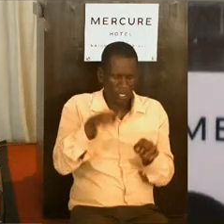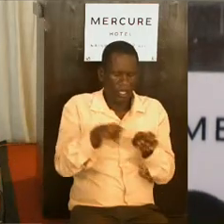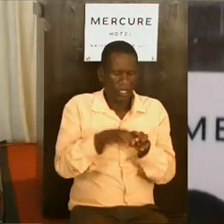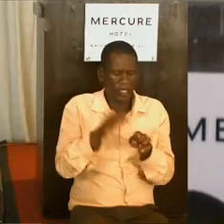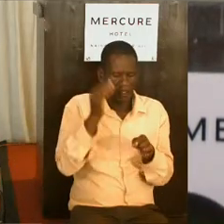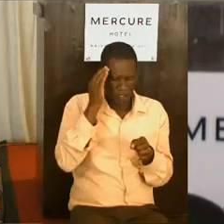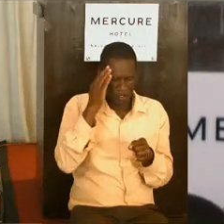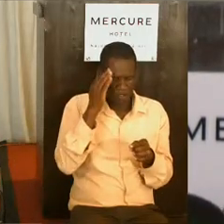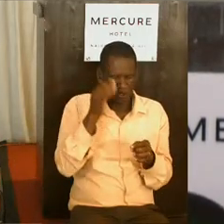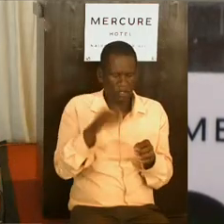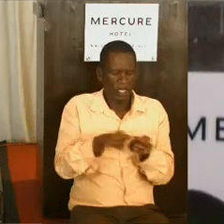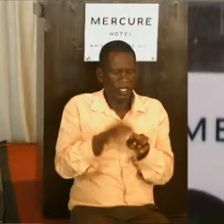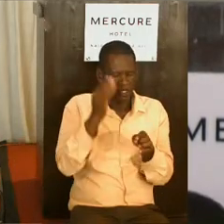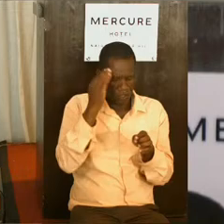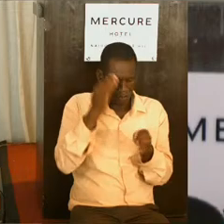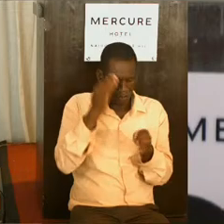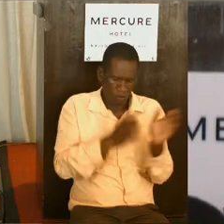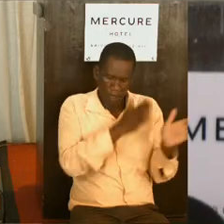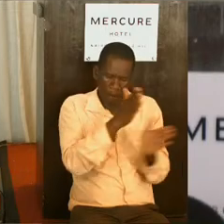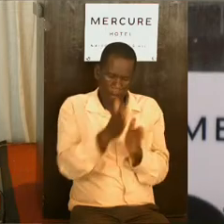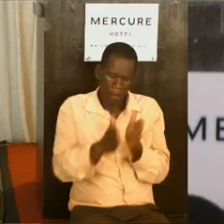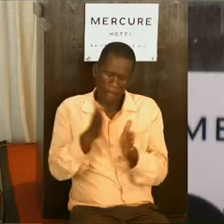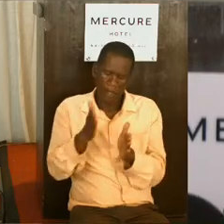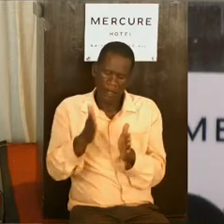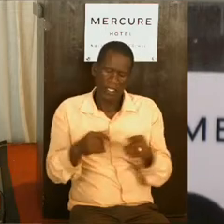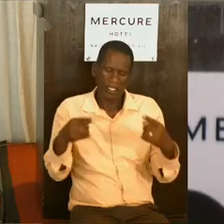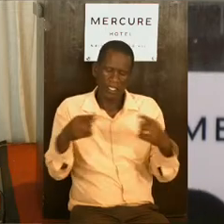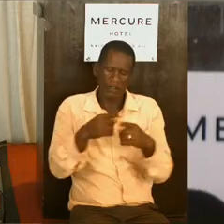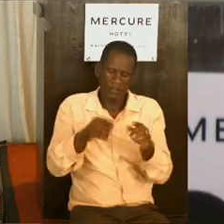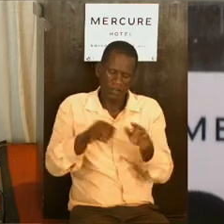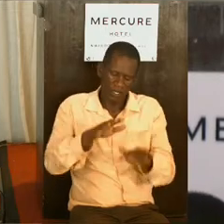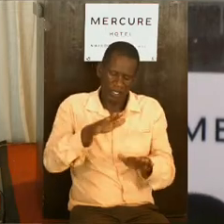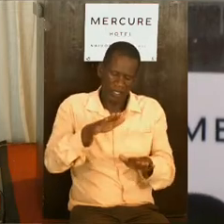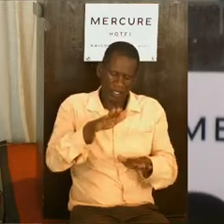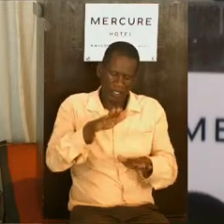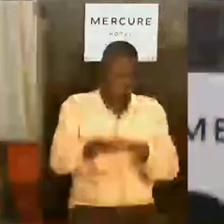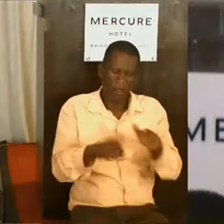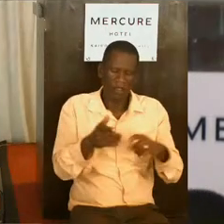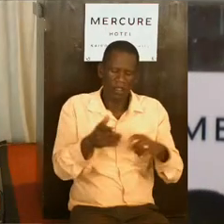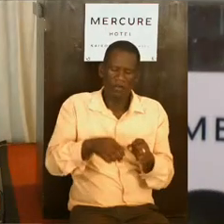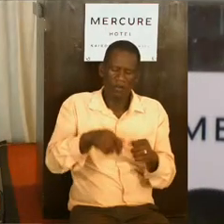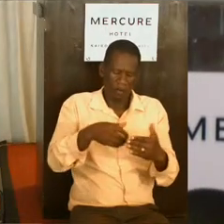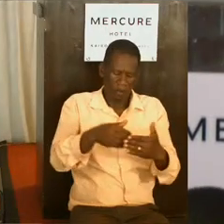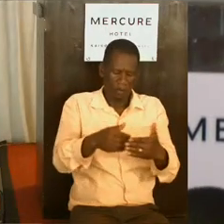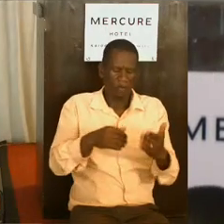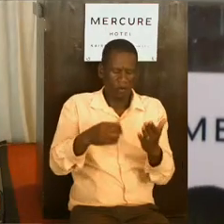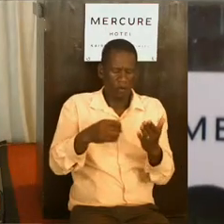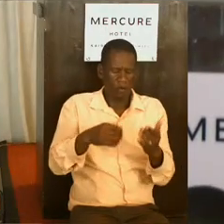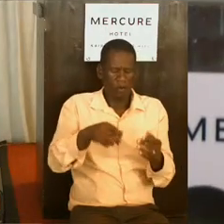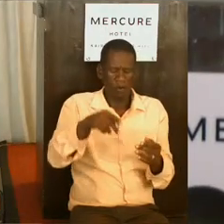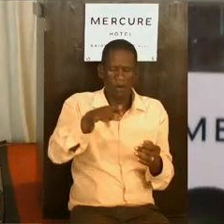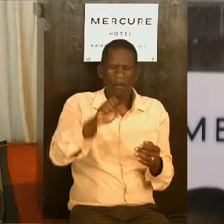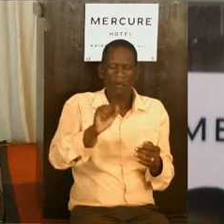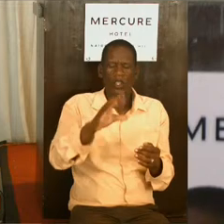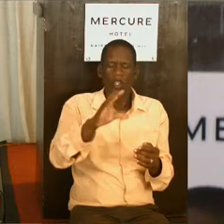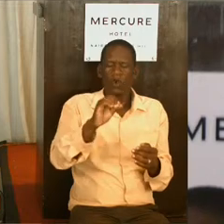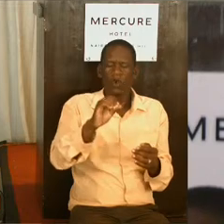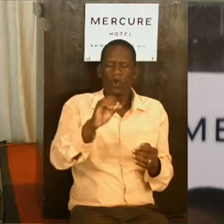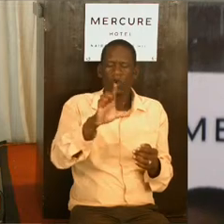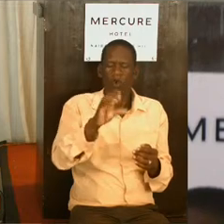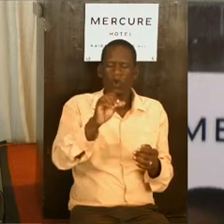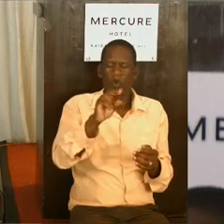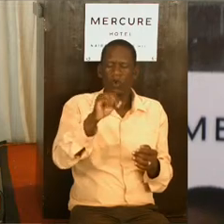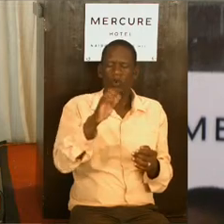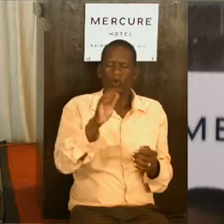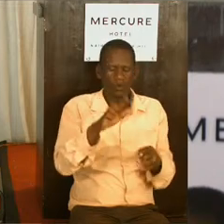I mean planned in the subsequent faces from the pre-colon from the colonial period to the